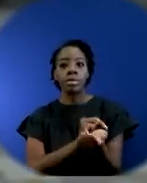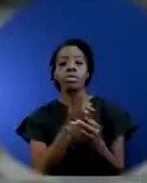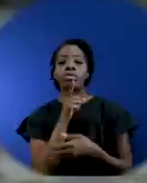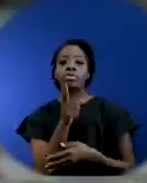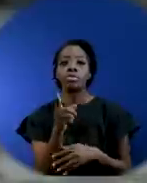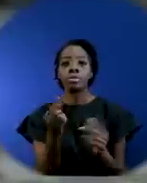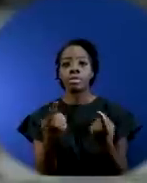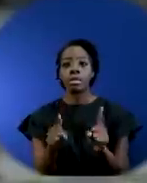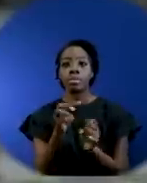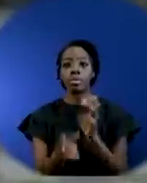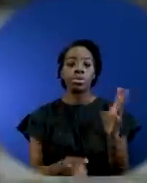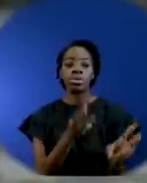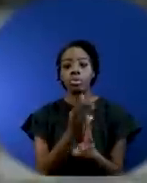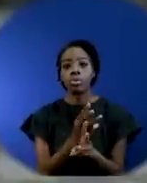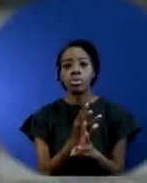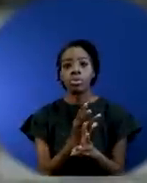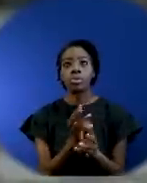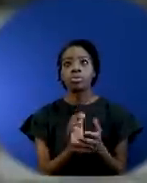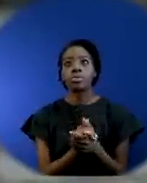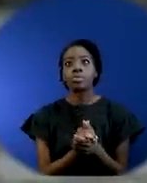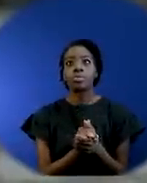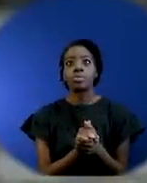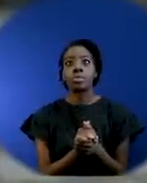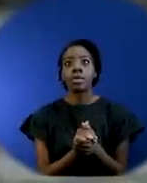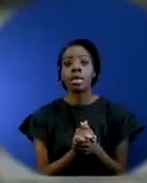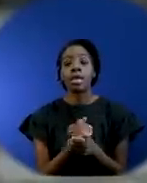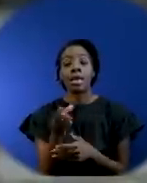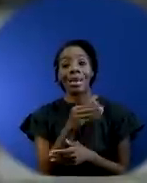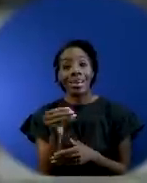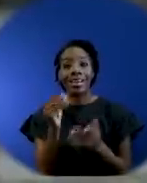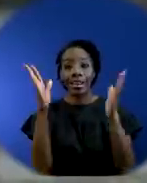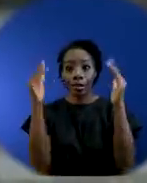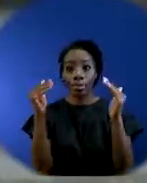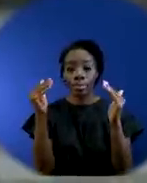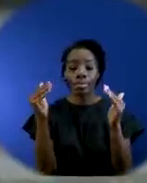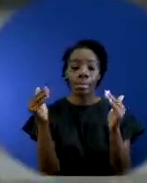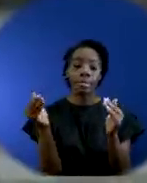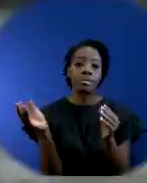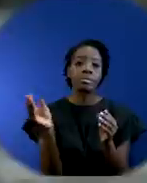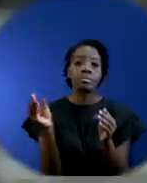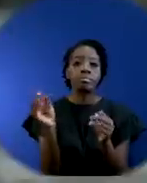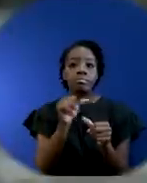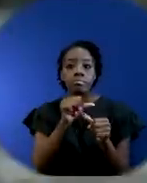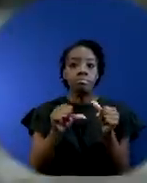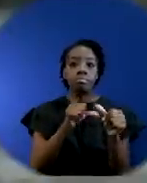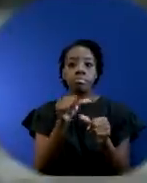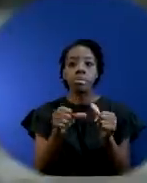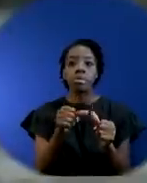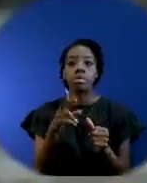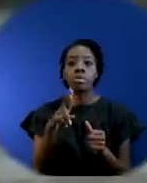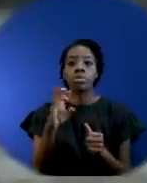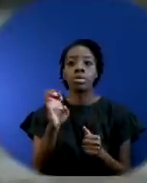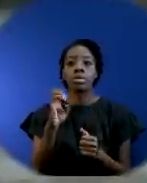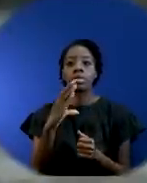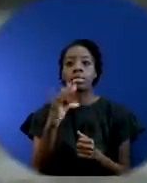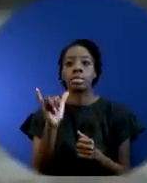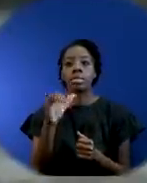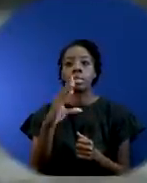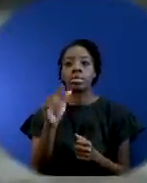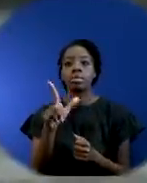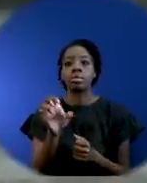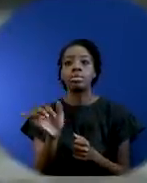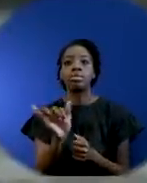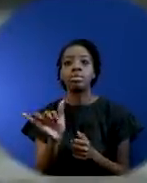now, COVID-19 notwithstanding. And then we hope that you will participate in the Recycle Day by bringing those recyclables. We